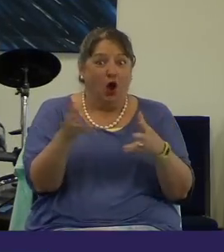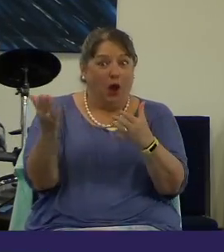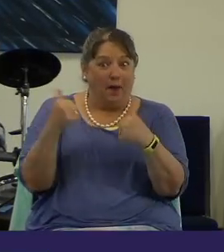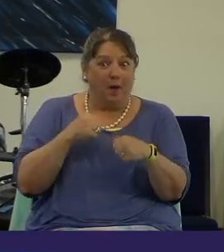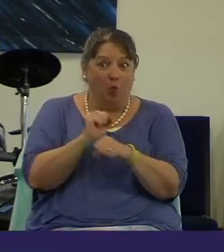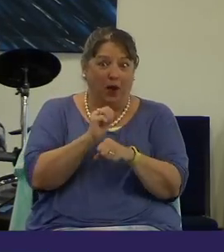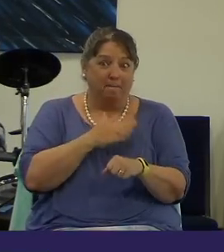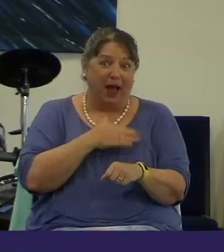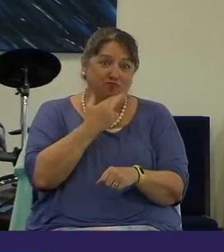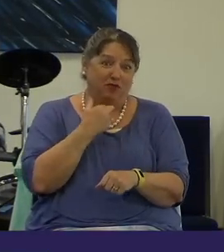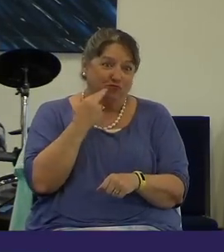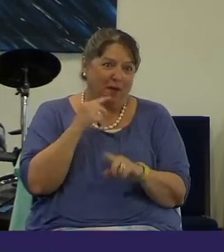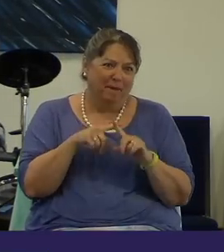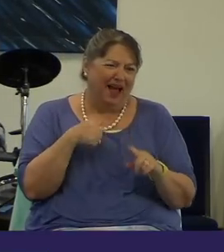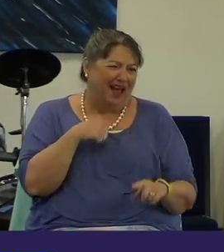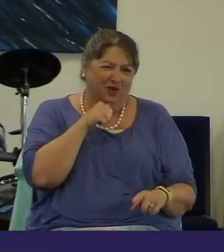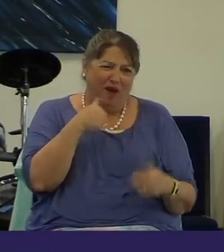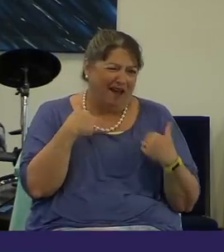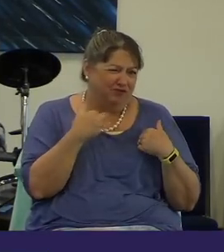I don't really have one.